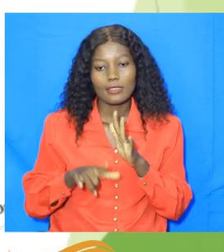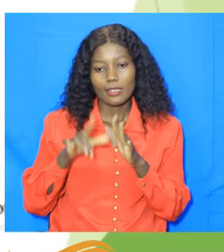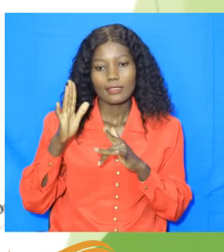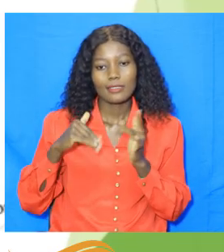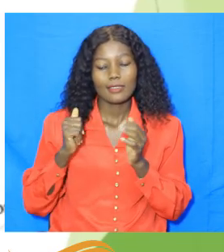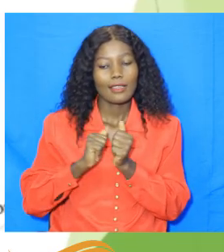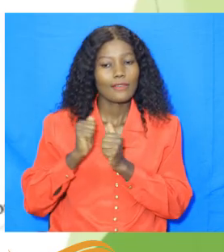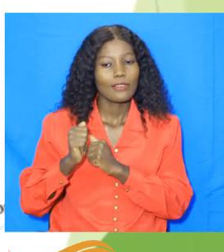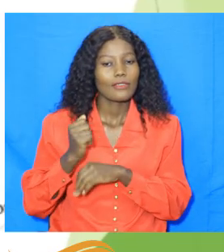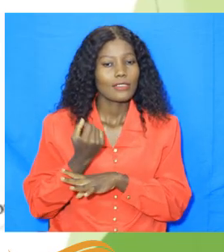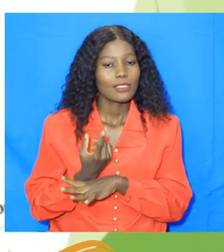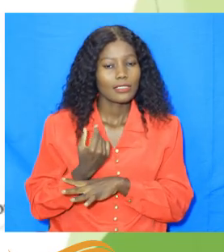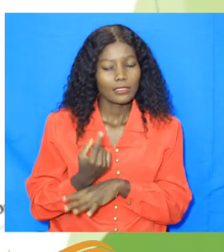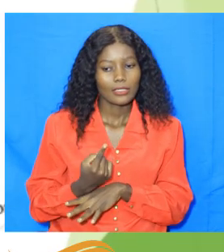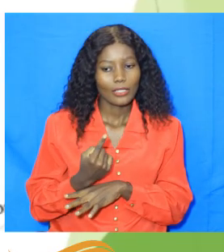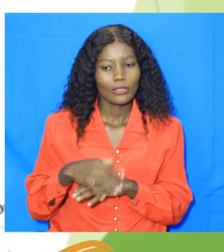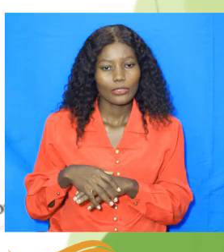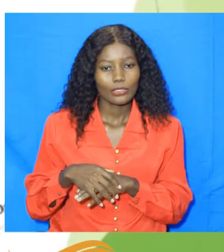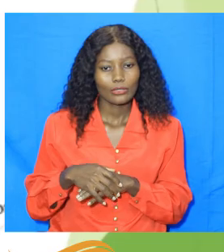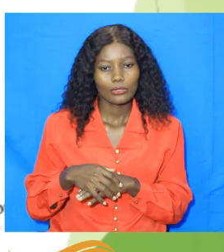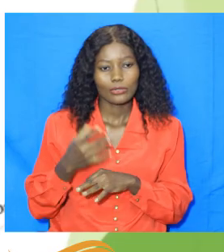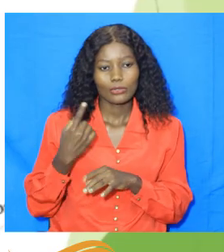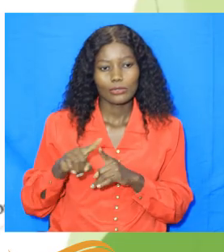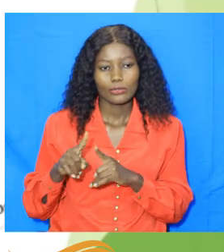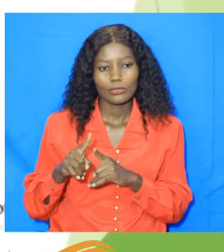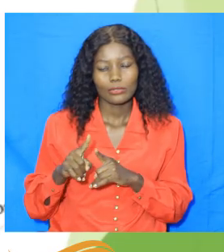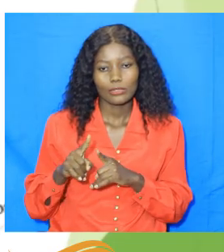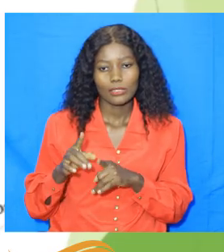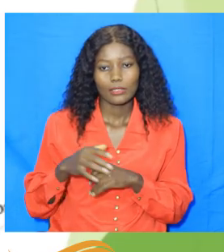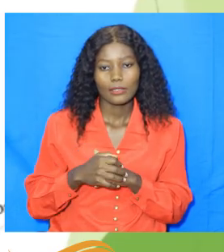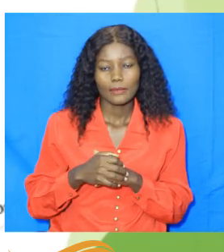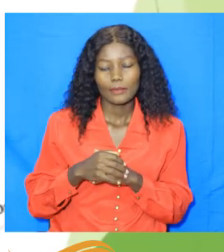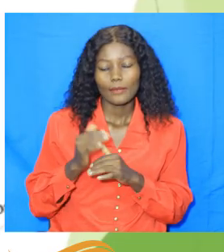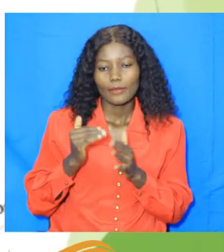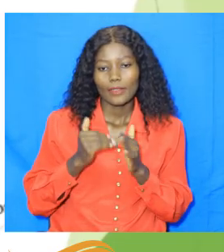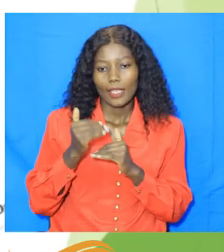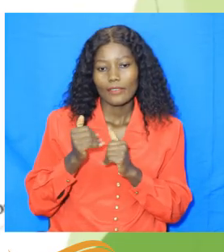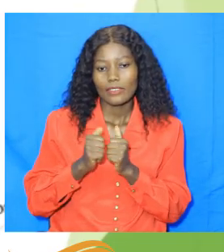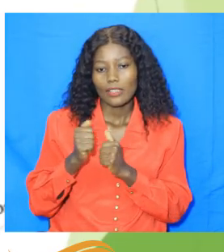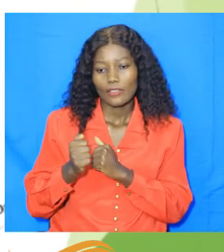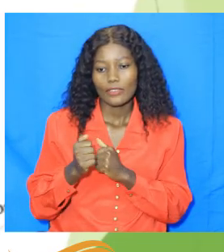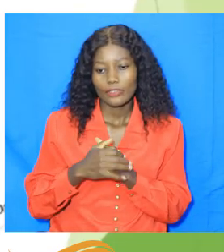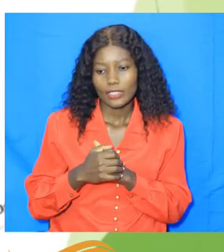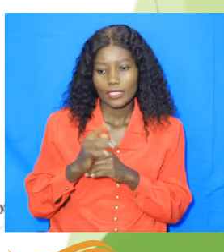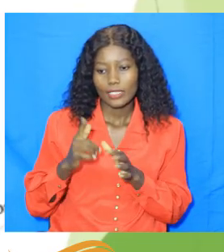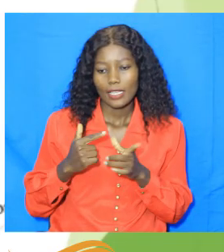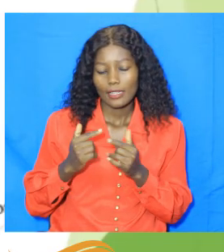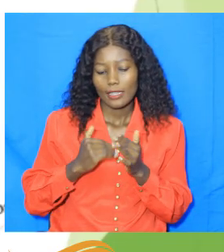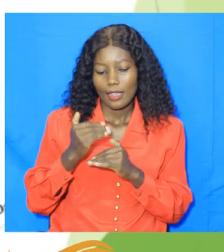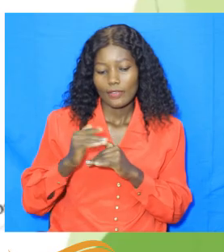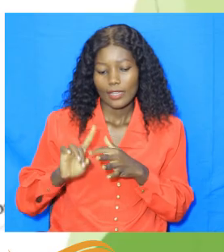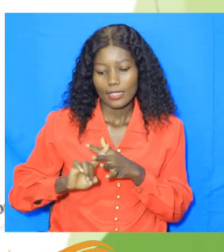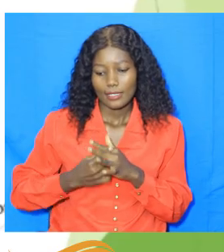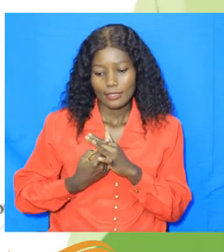the bout time. So, in case after 15 seconds, after the start of the